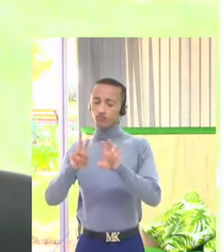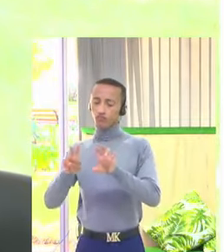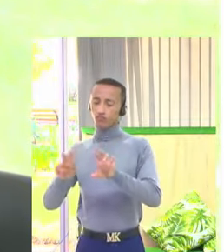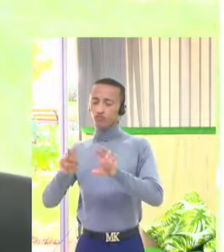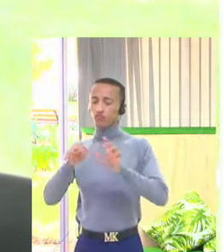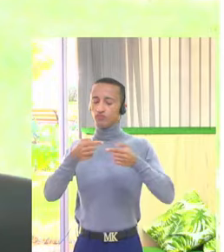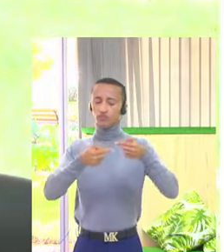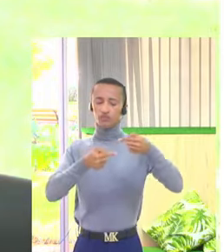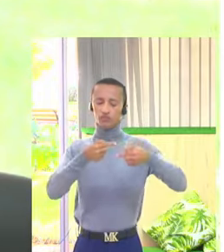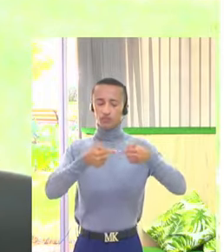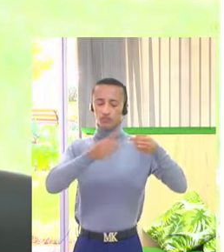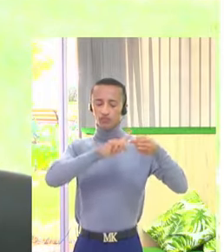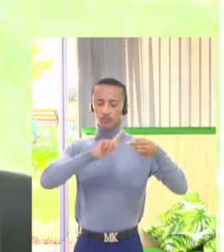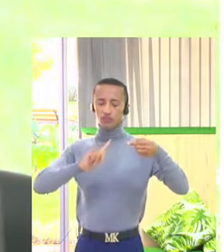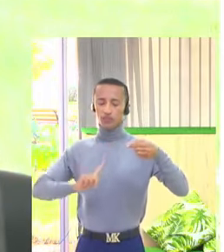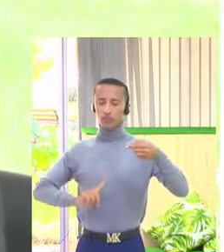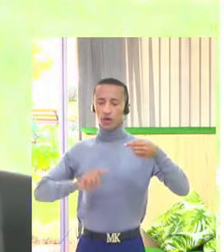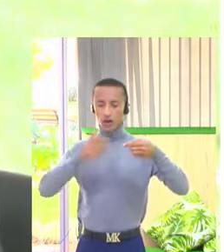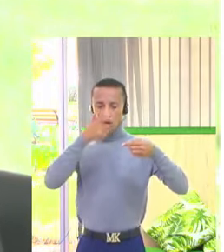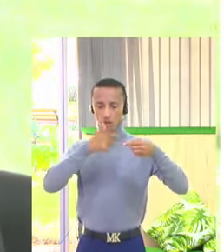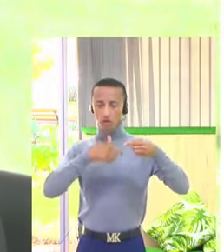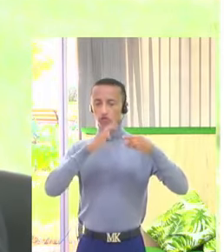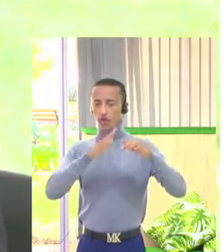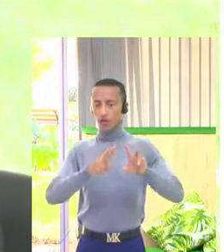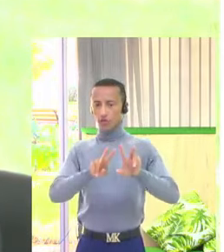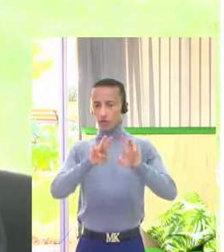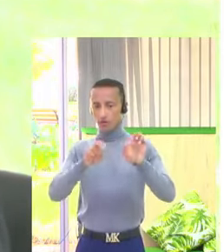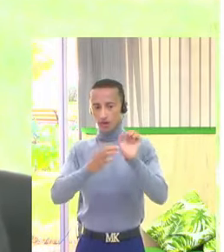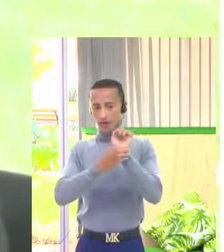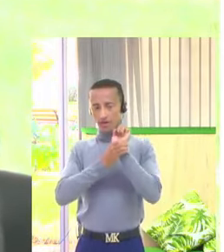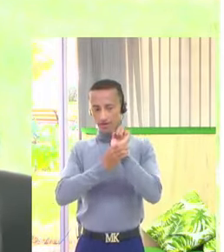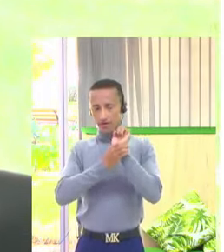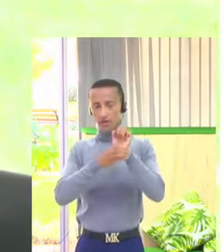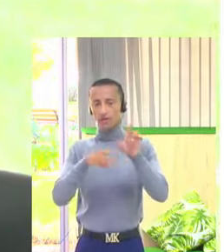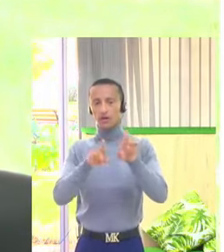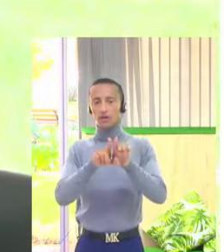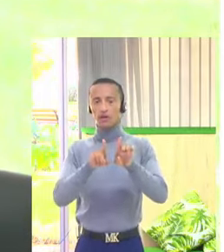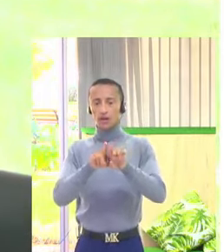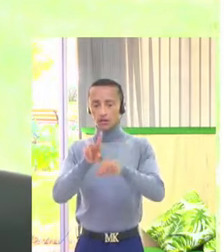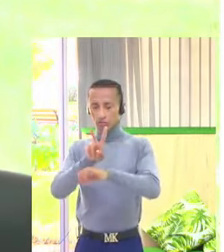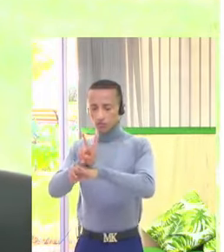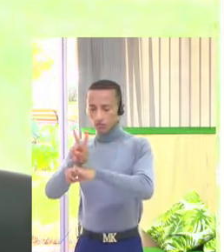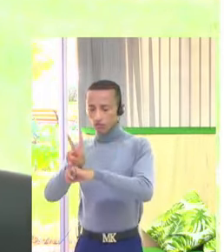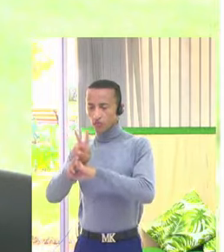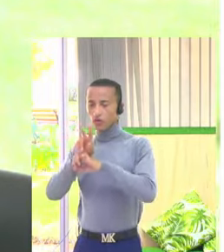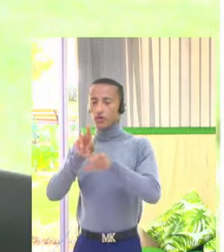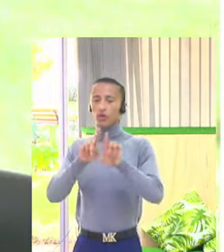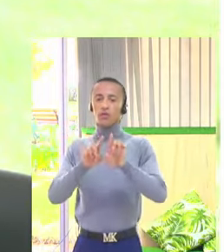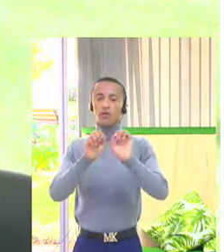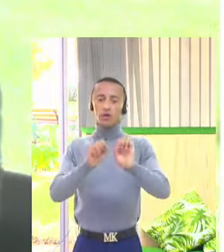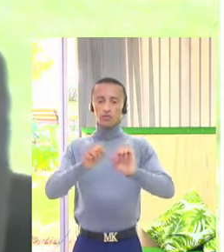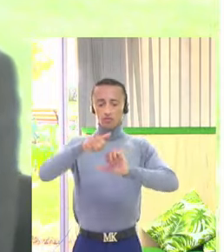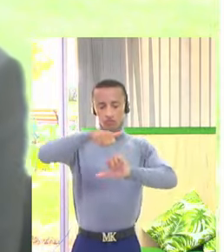but you know, we can talk about economic development, we can be talking about energy transitions, we can talk about social inclusion.